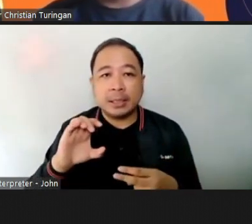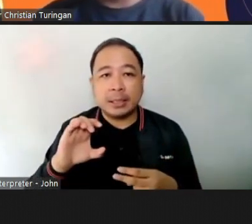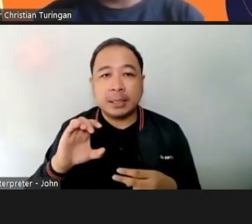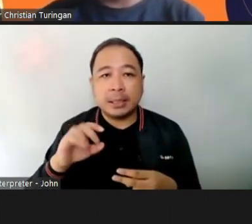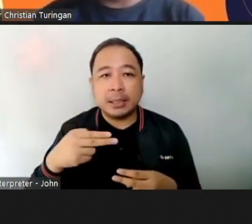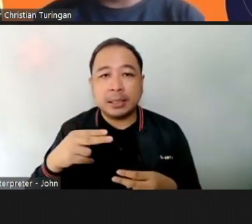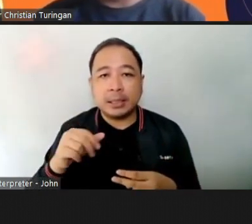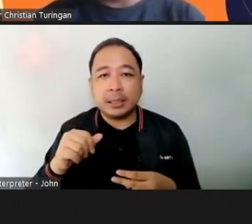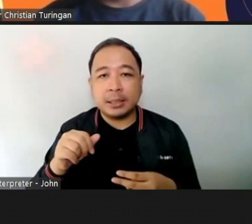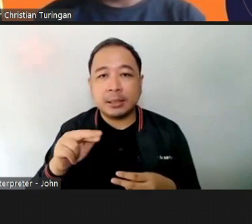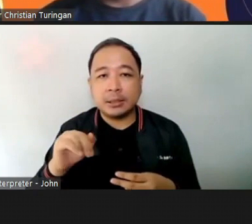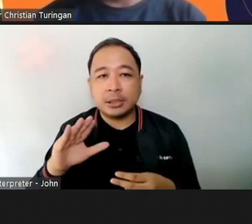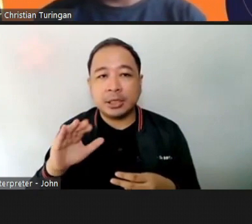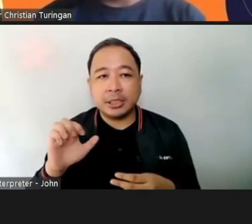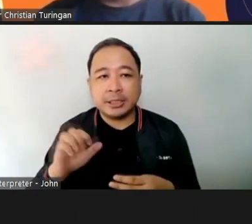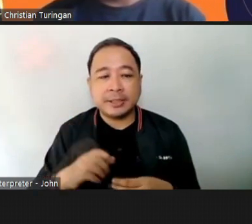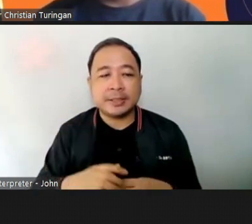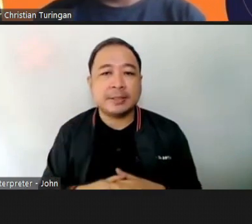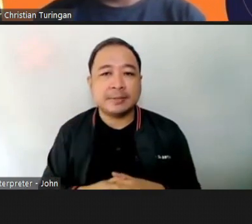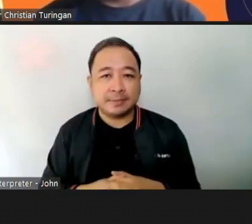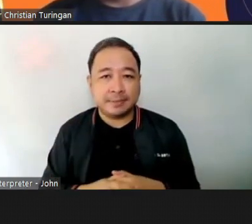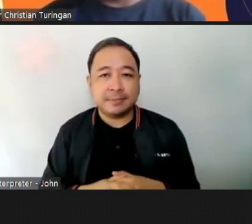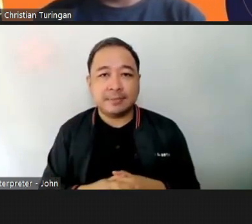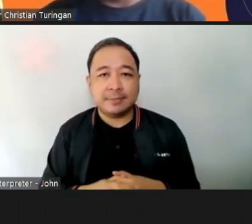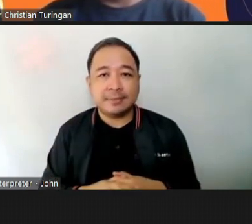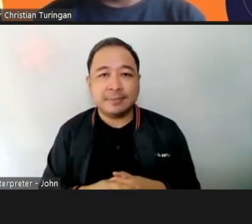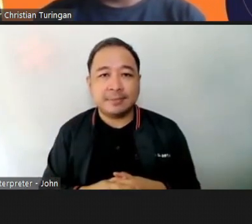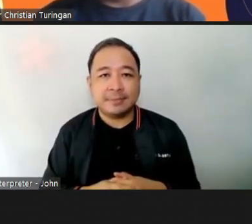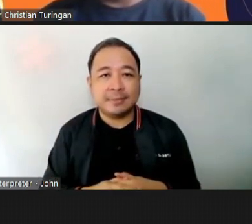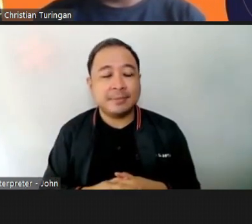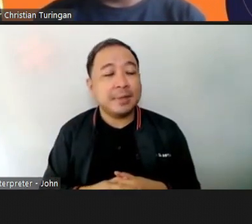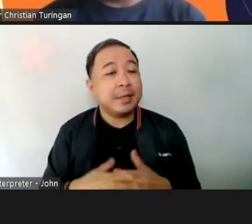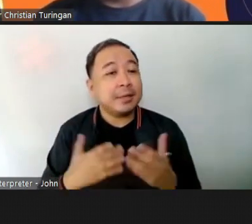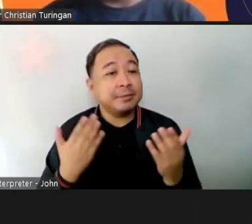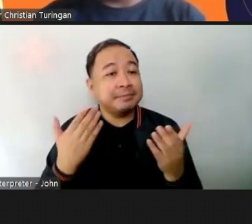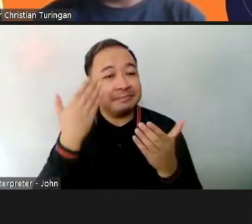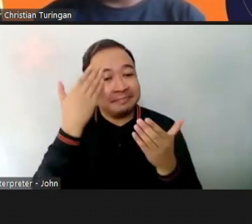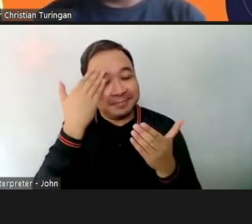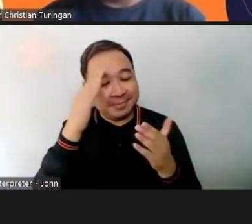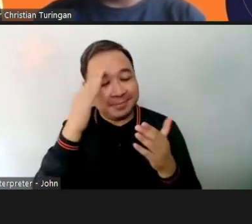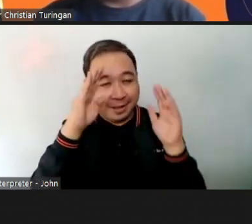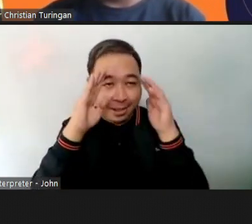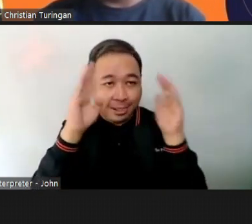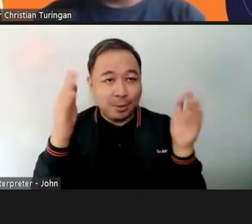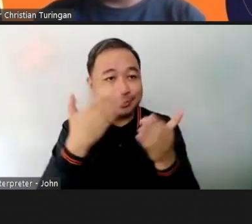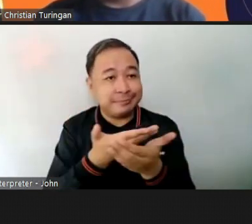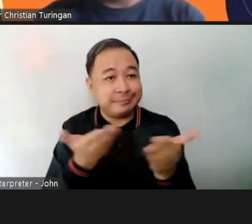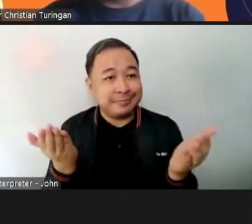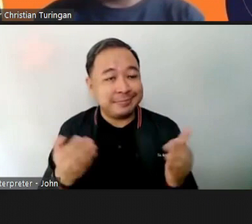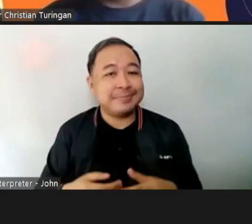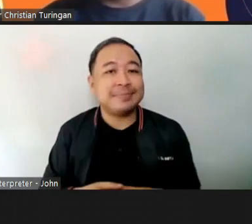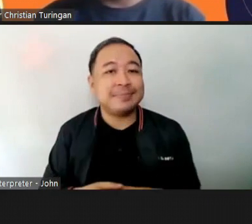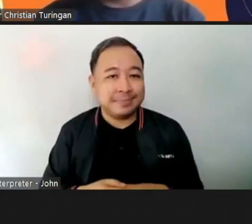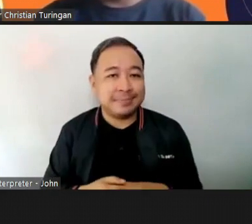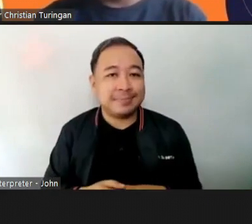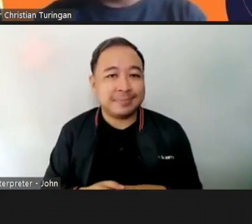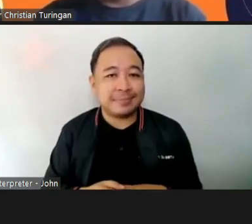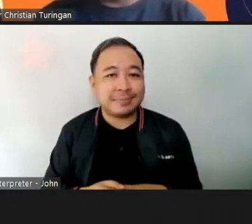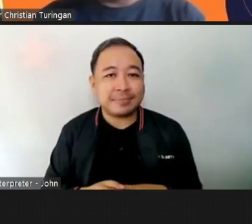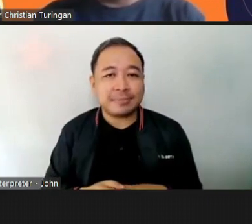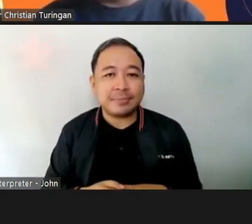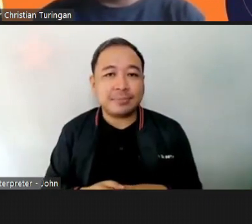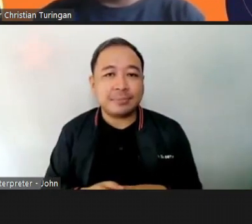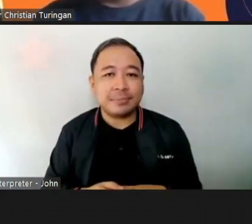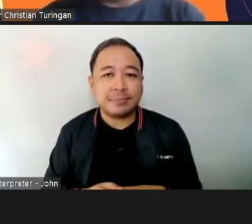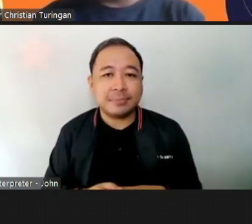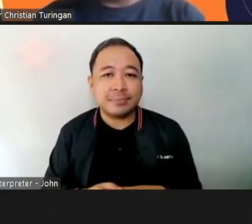Ayan. So ayun, isang makabatang pagbati, no? Yan, hello, good